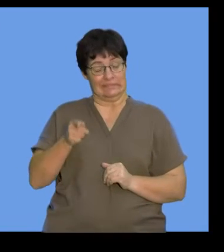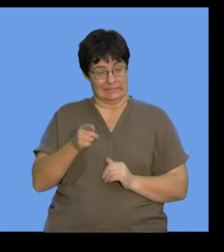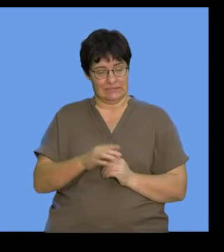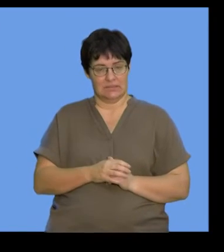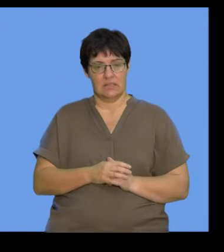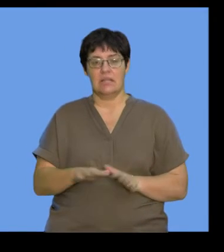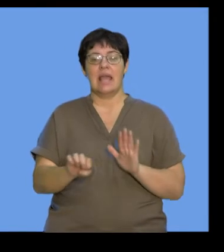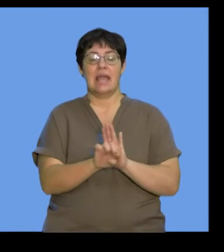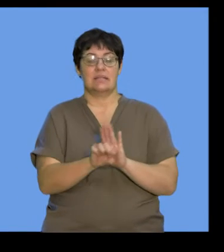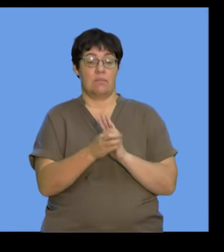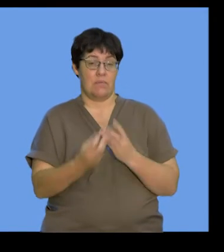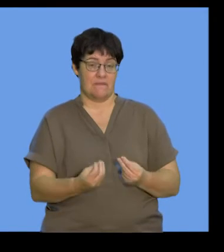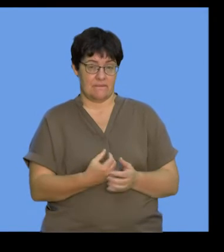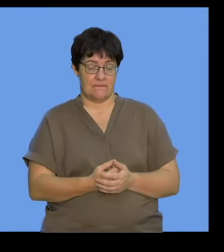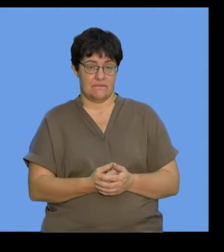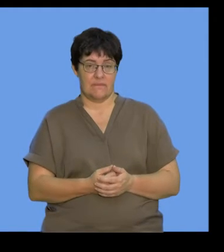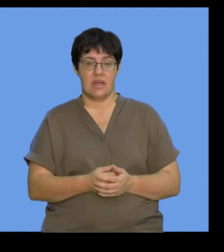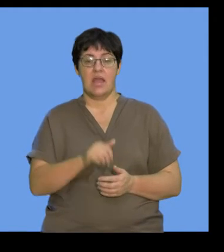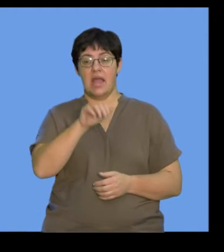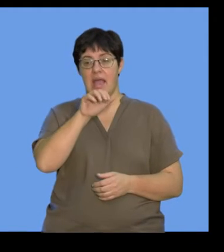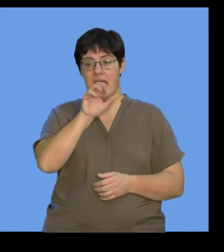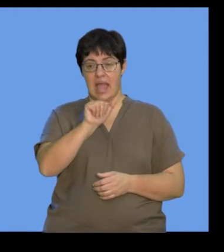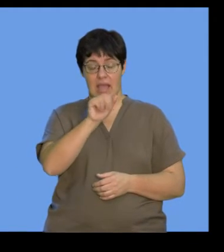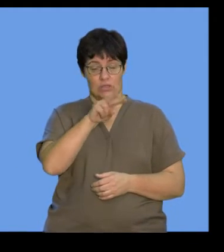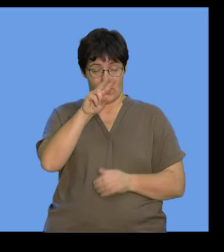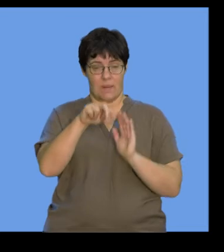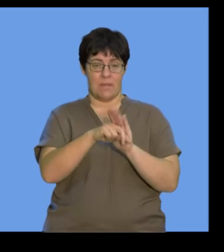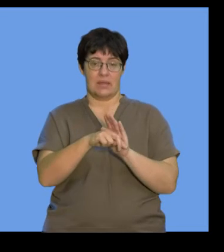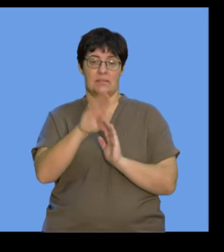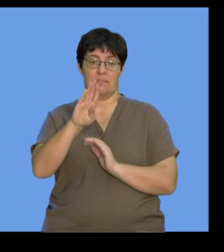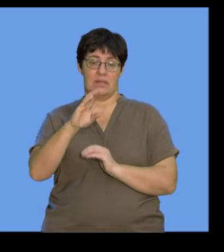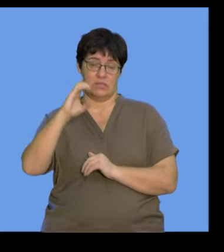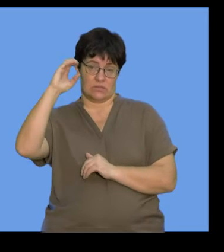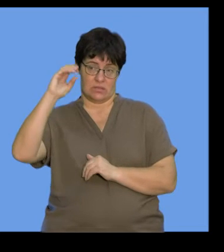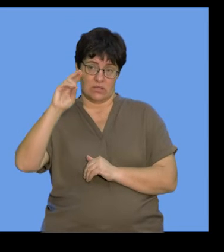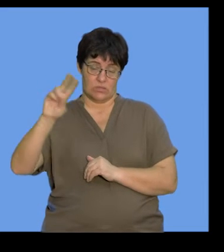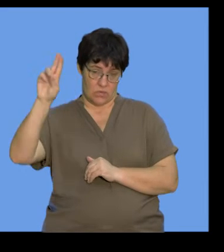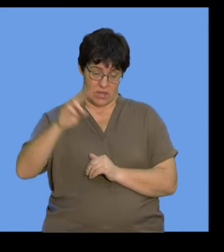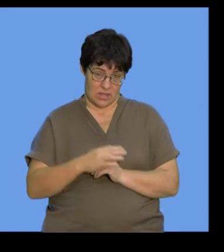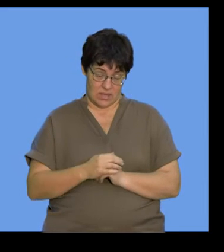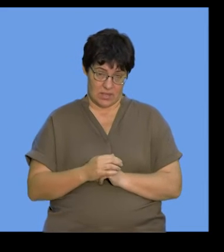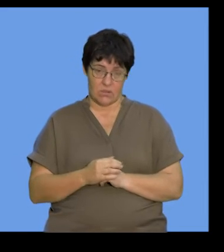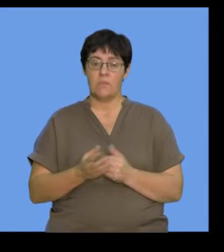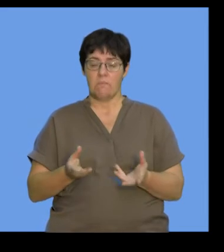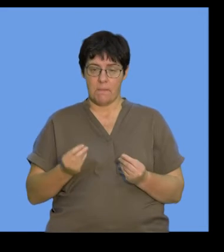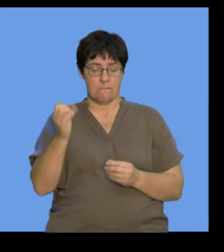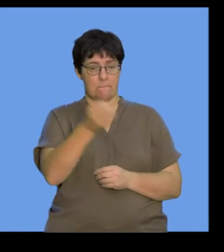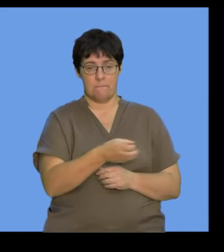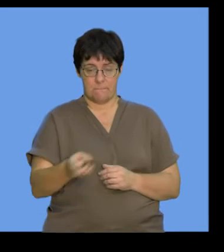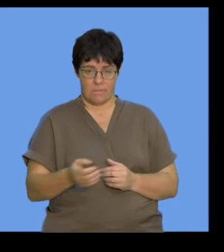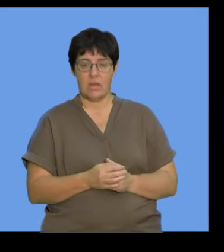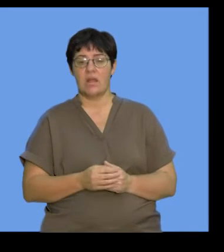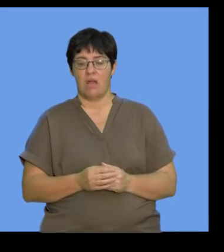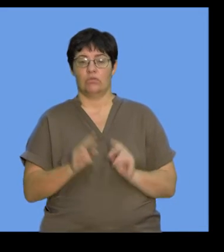one, the example I have here, it's a squared minus a squared. If you factorize this, you normally open